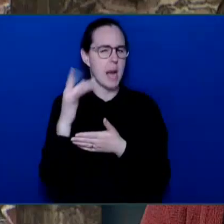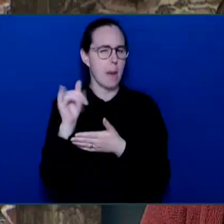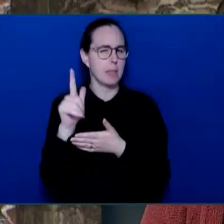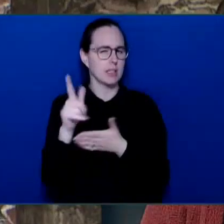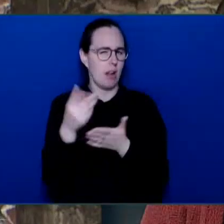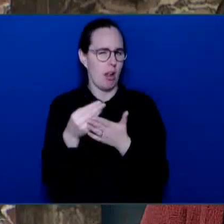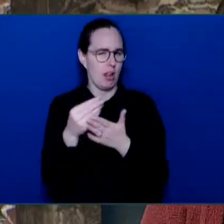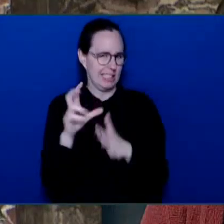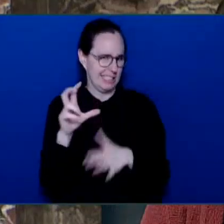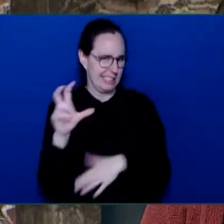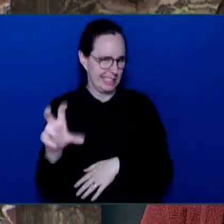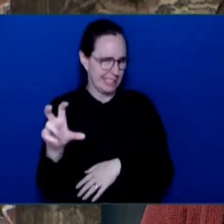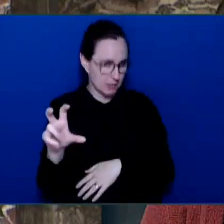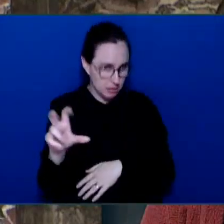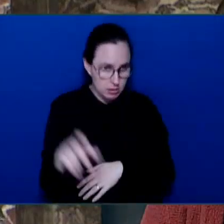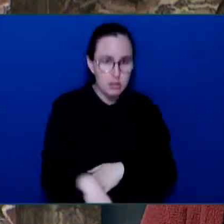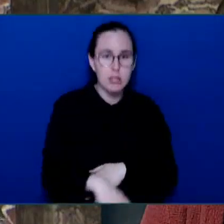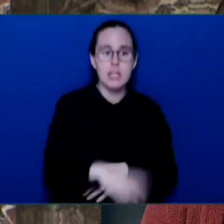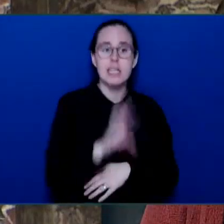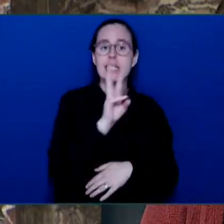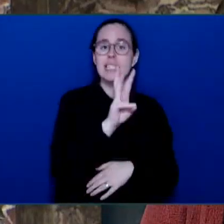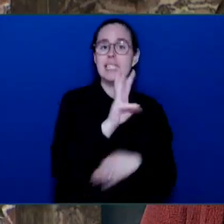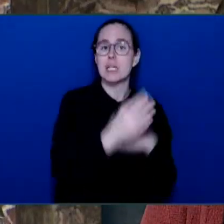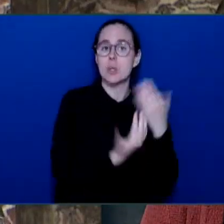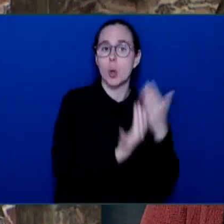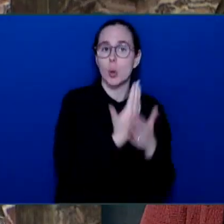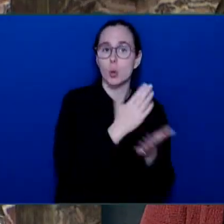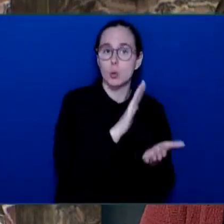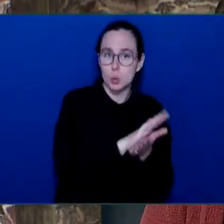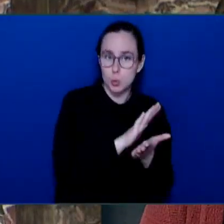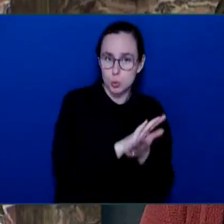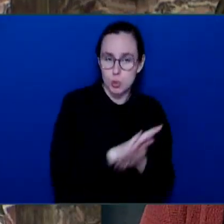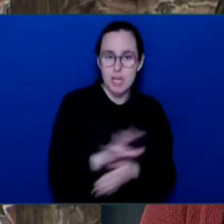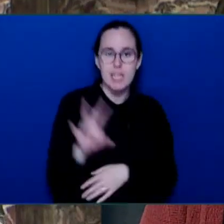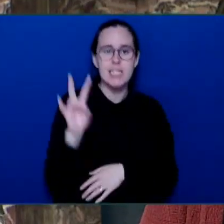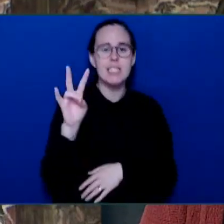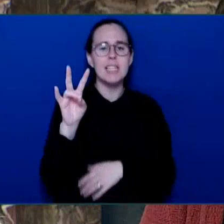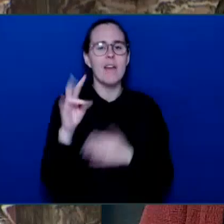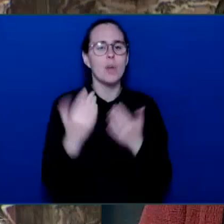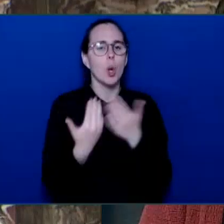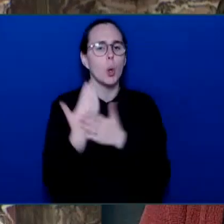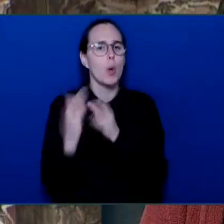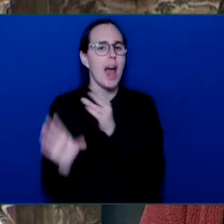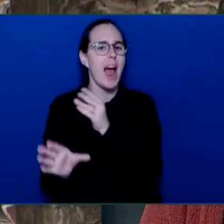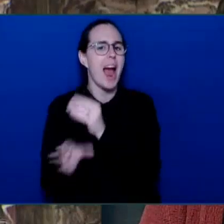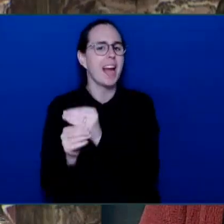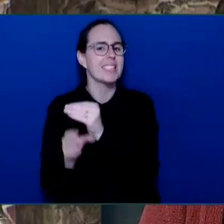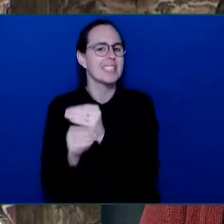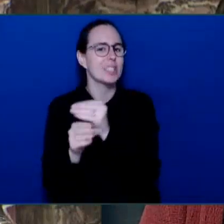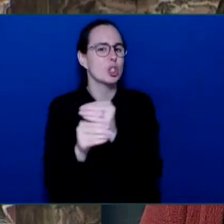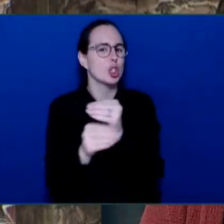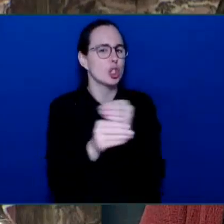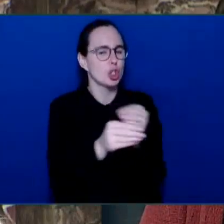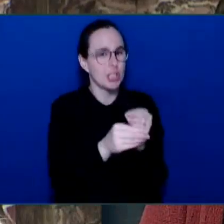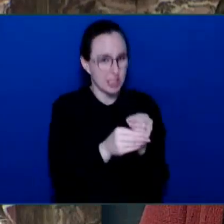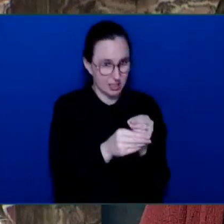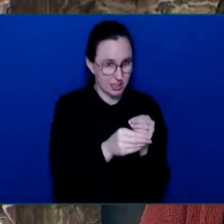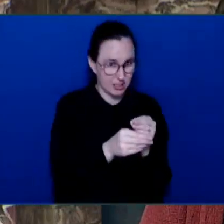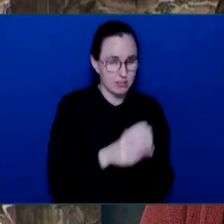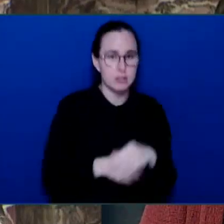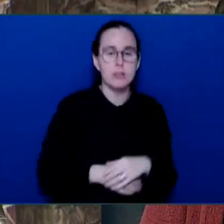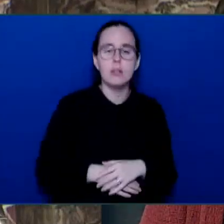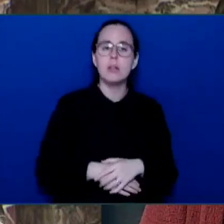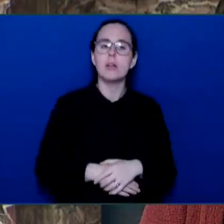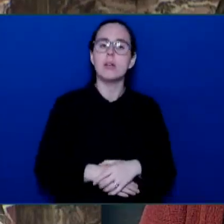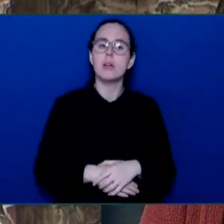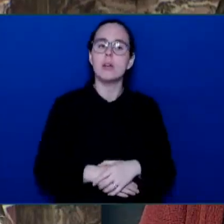are like building more schools. At the same time, Mr. Speaker, I understand the growth that our communities are facing. And it is not just